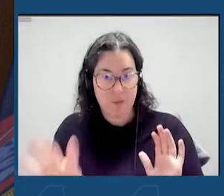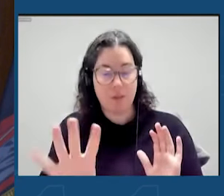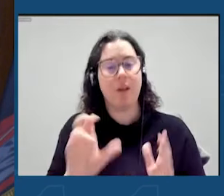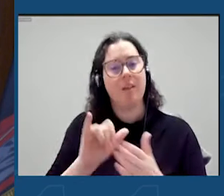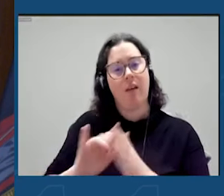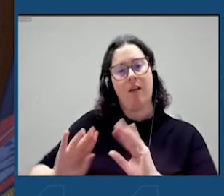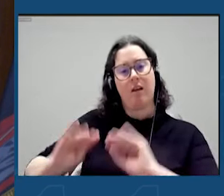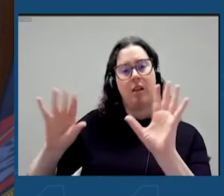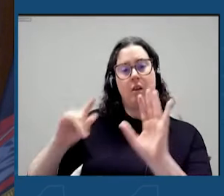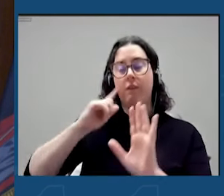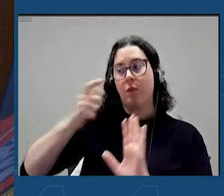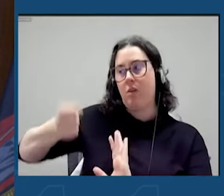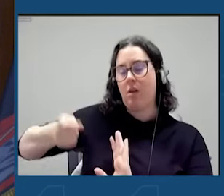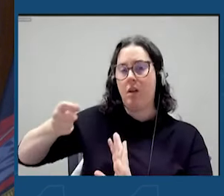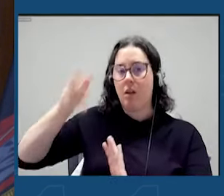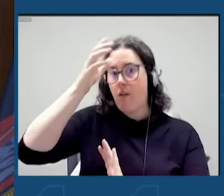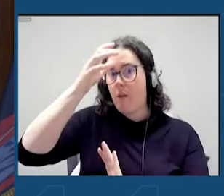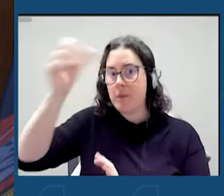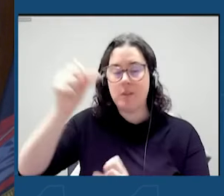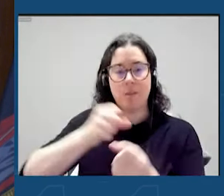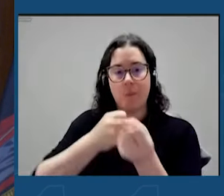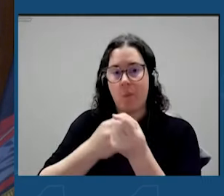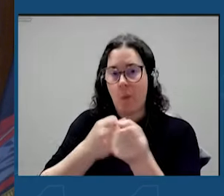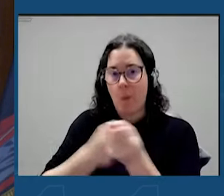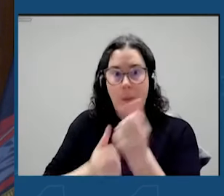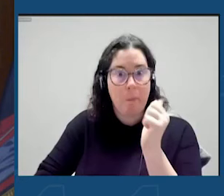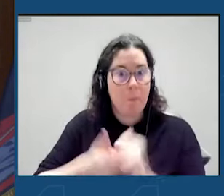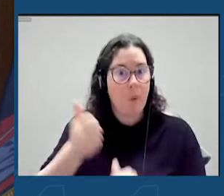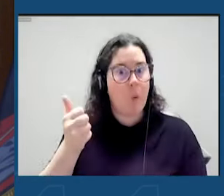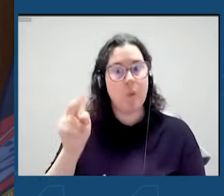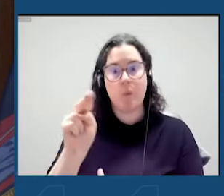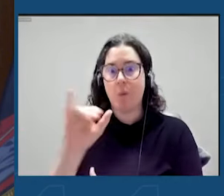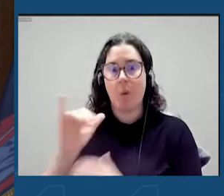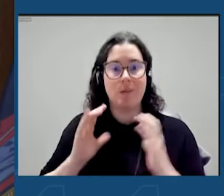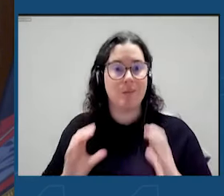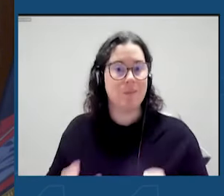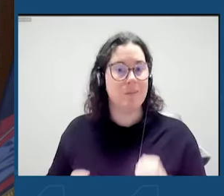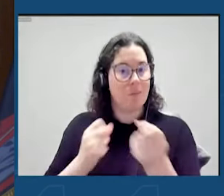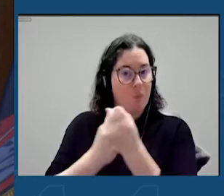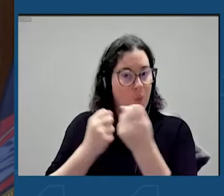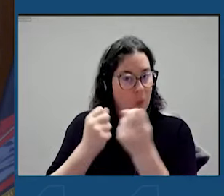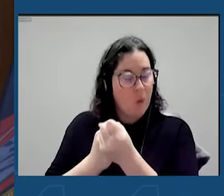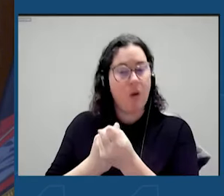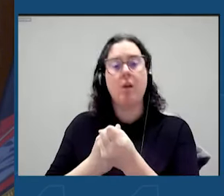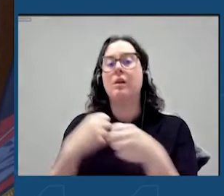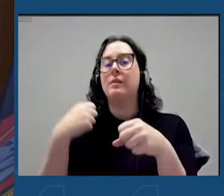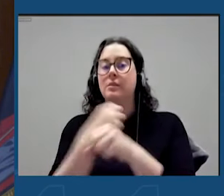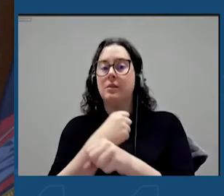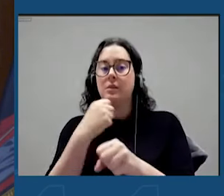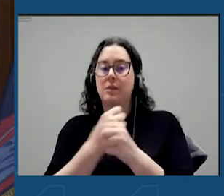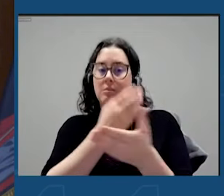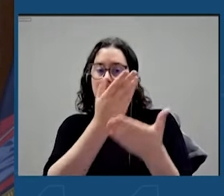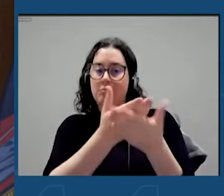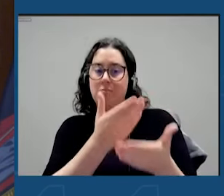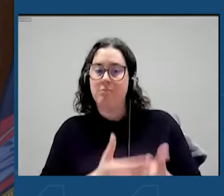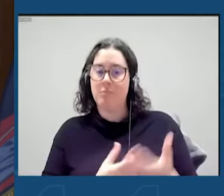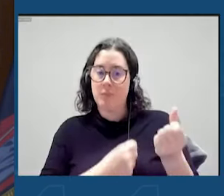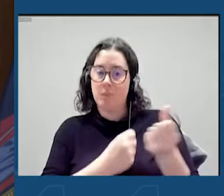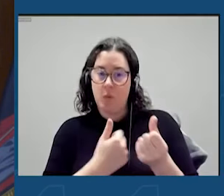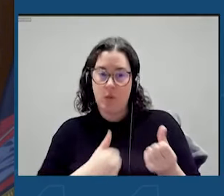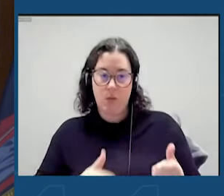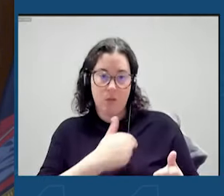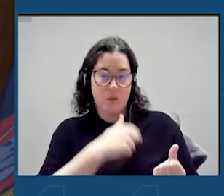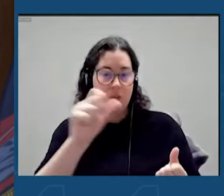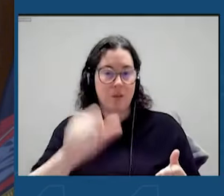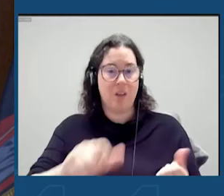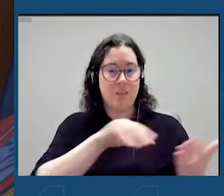just common sense. It's supported by most New Yorkers. And the data is also with us. You know, we look at the recent studies from John